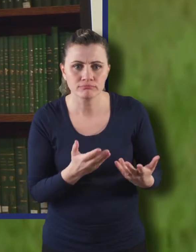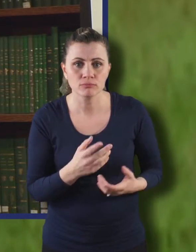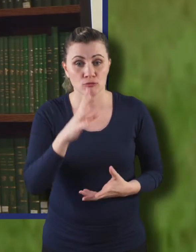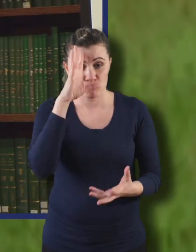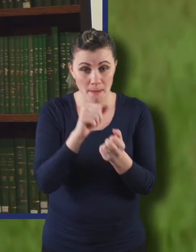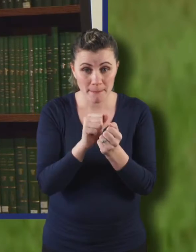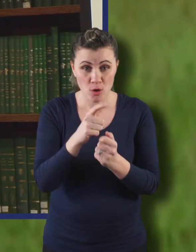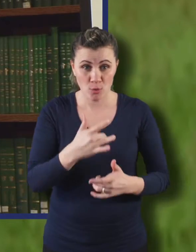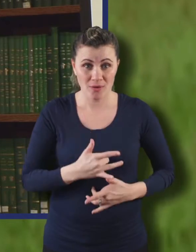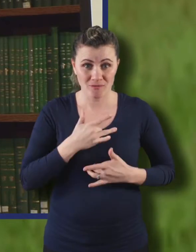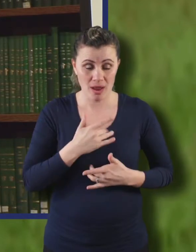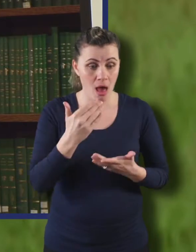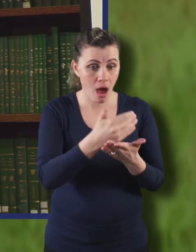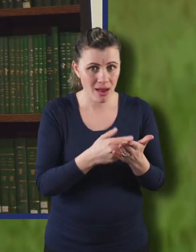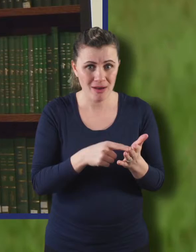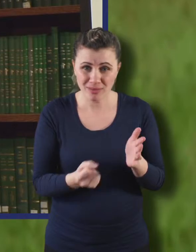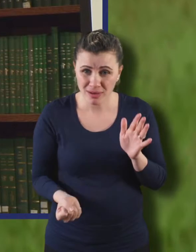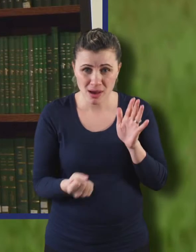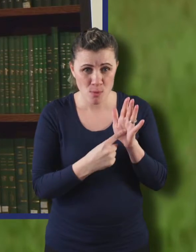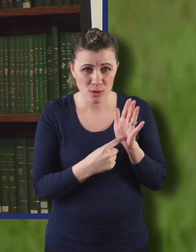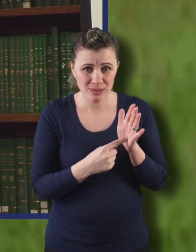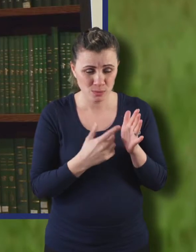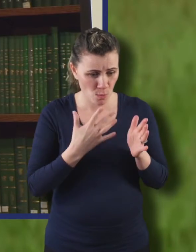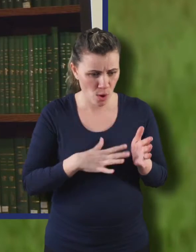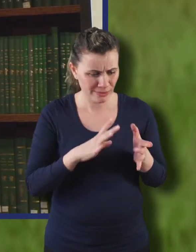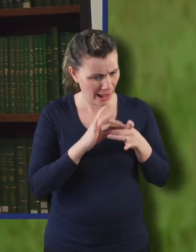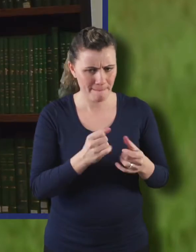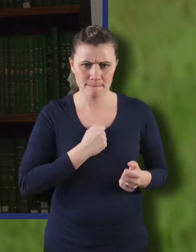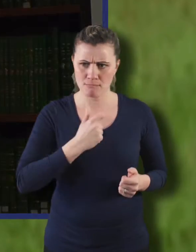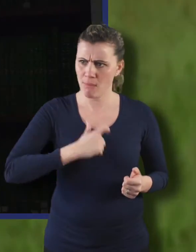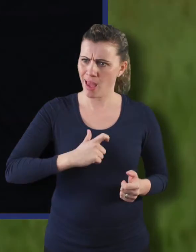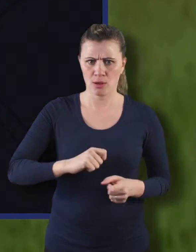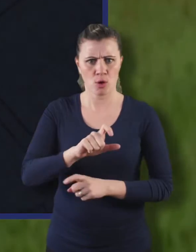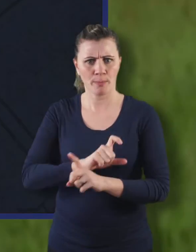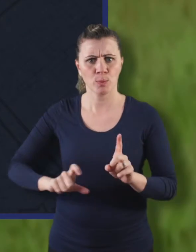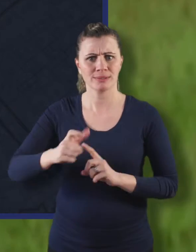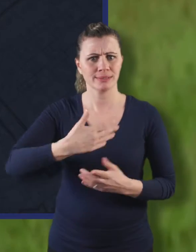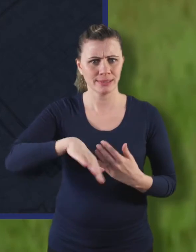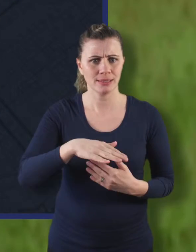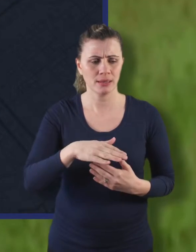storage put you off. It is worth having a go, and it is possible to do it on a tight budget.